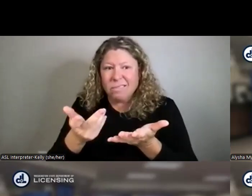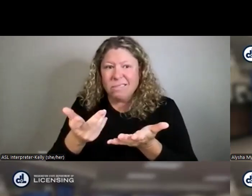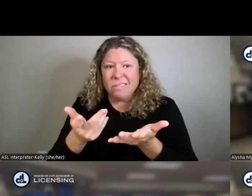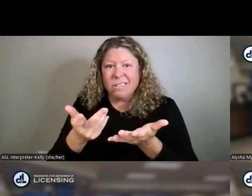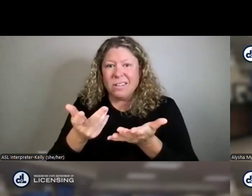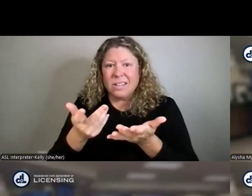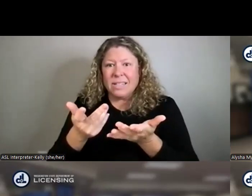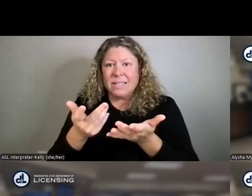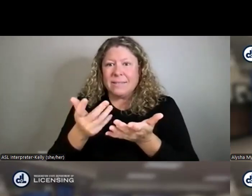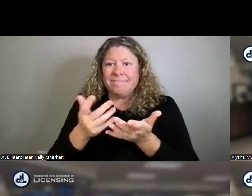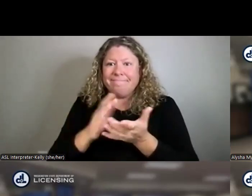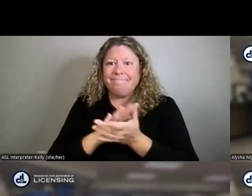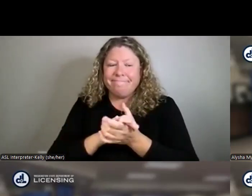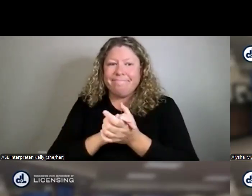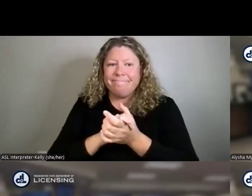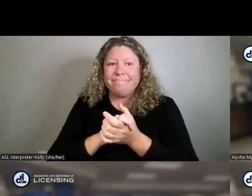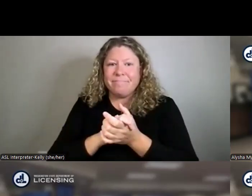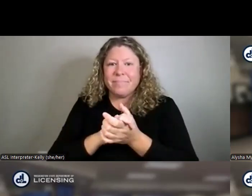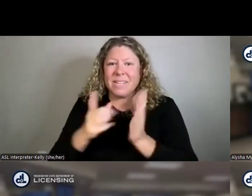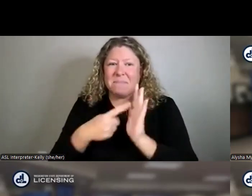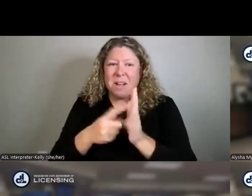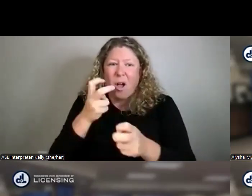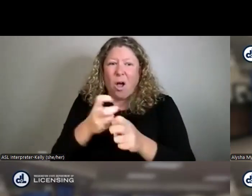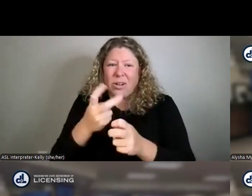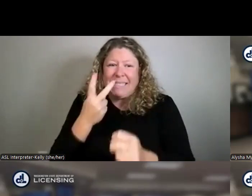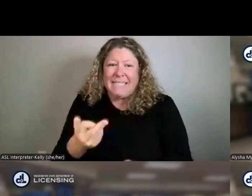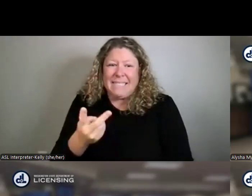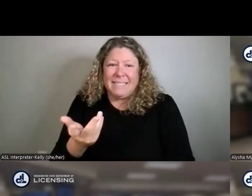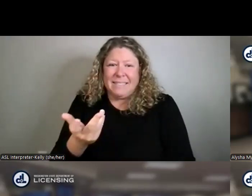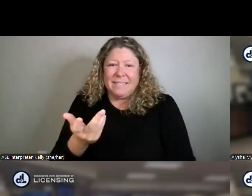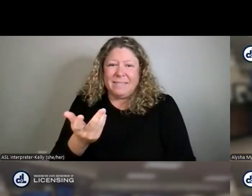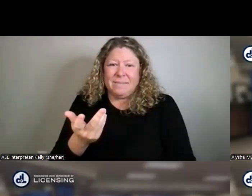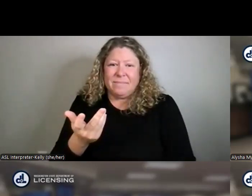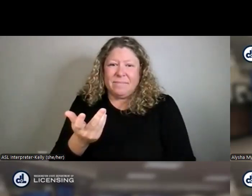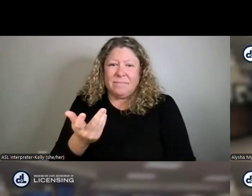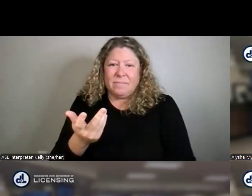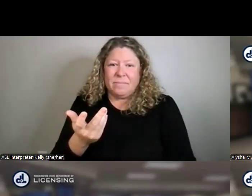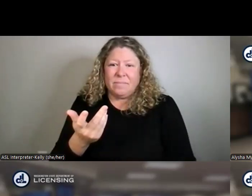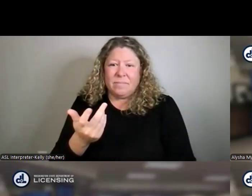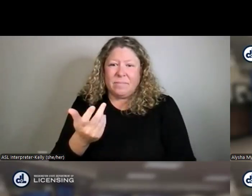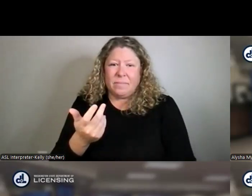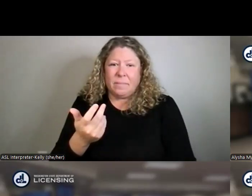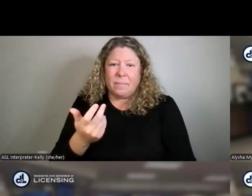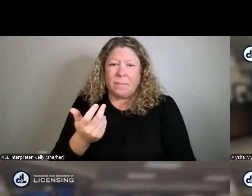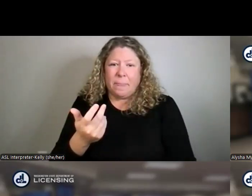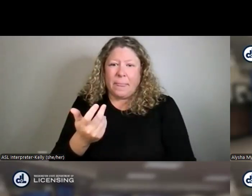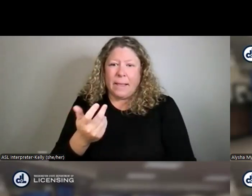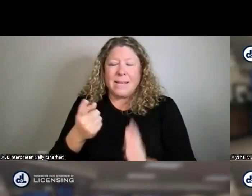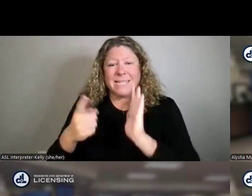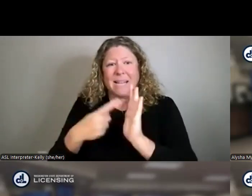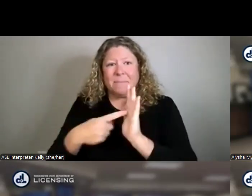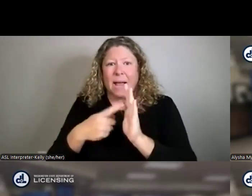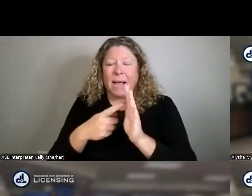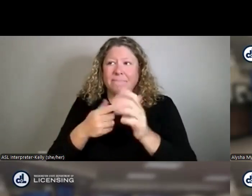having a conversation with somebody who isn't really doesn't really want to see kind of the harsh reality or the harsh